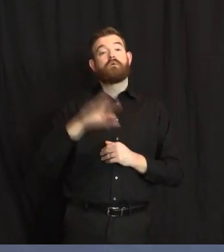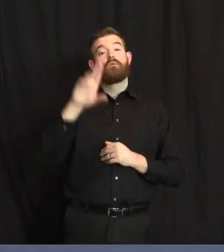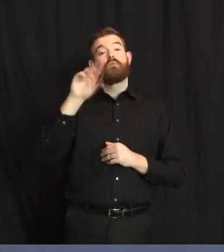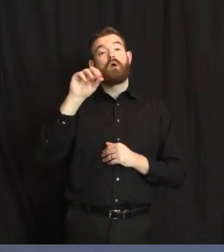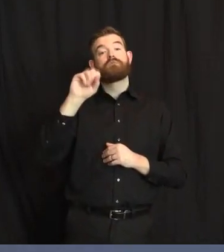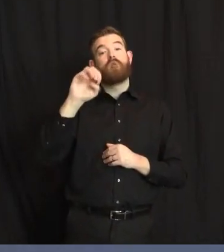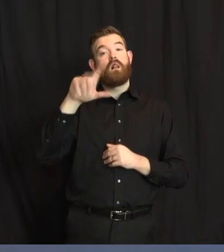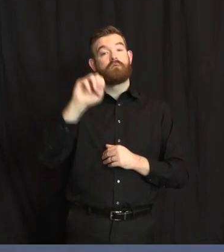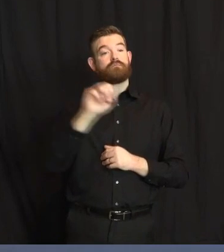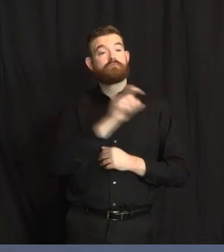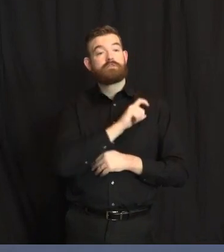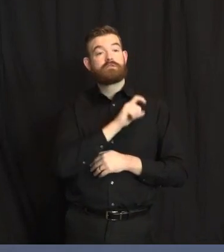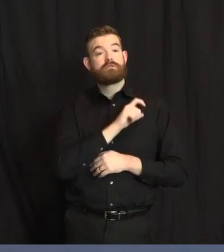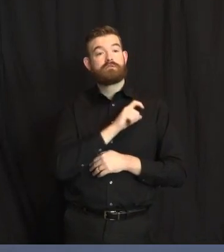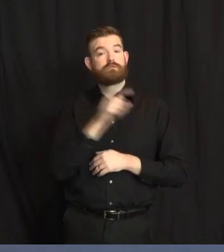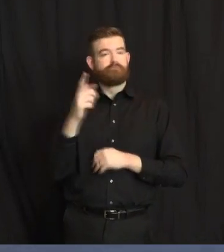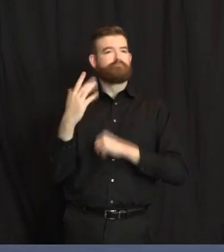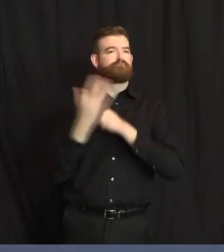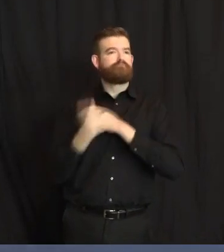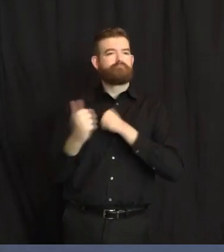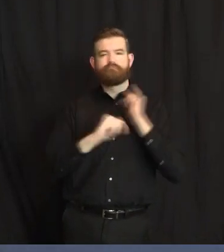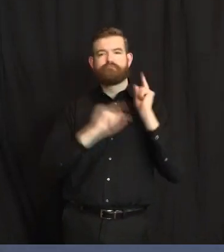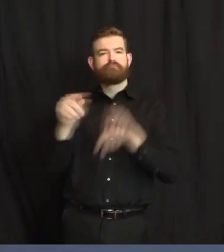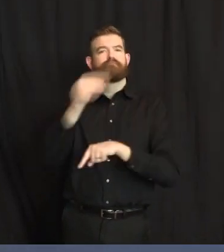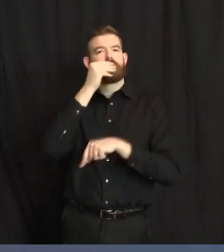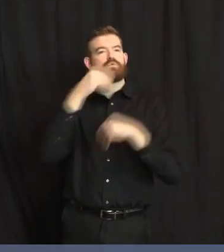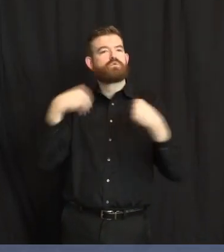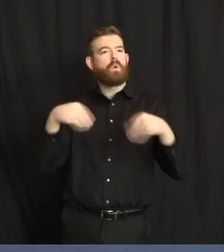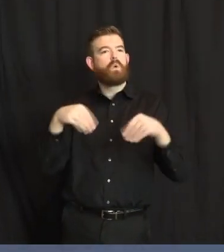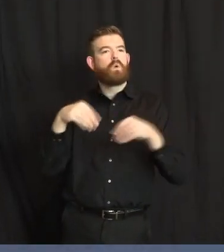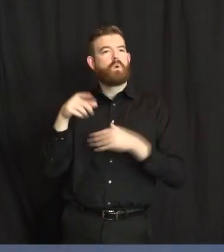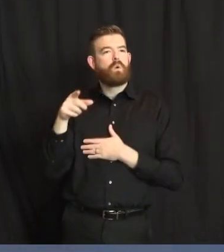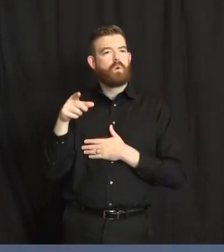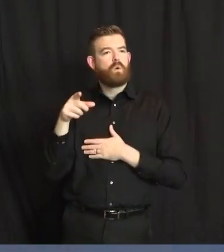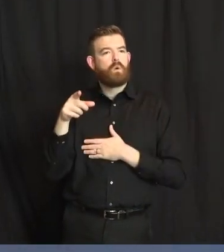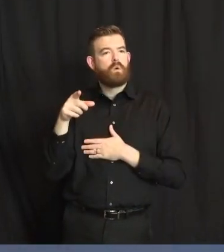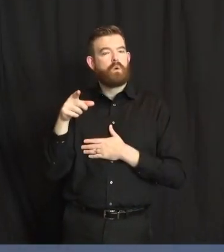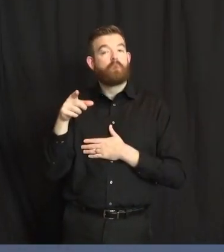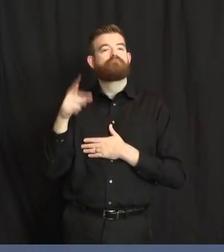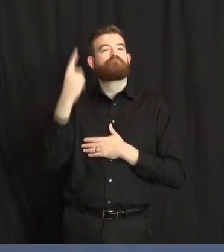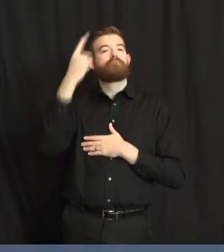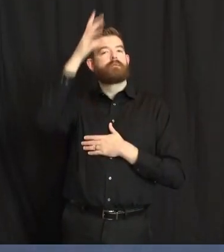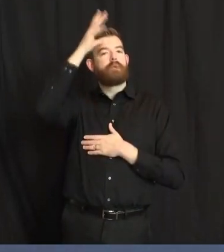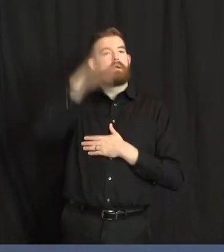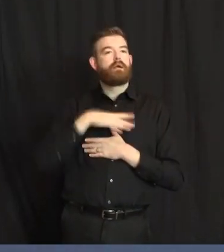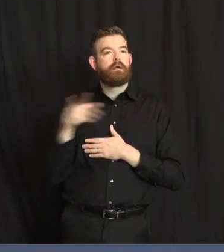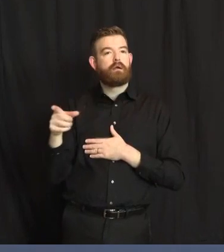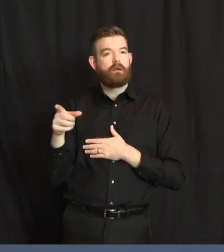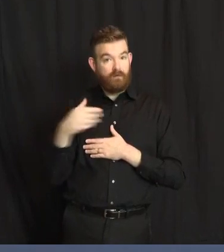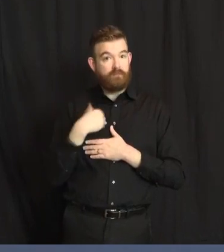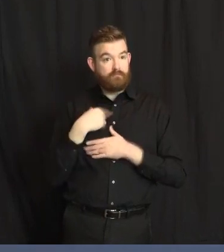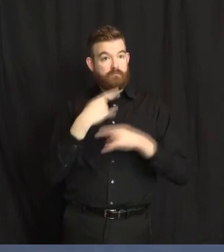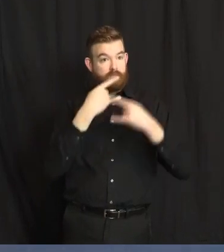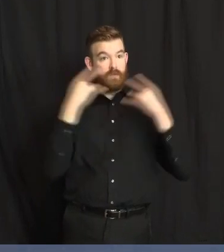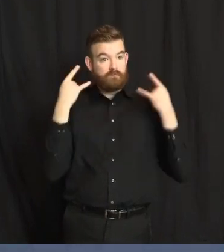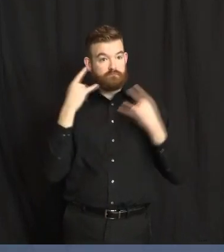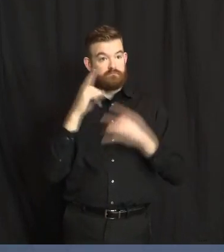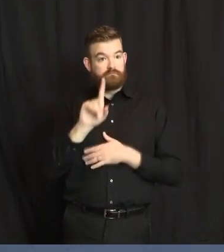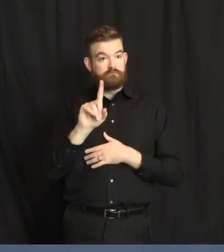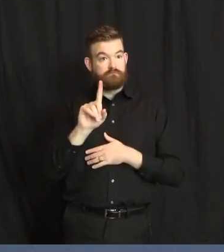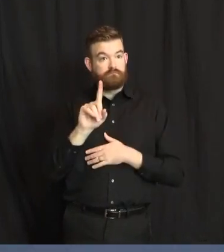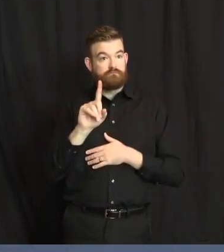because the subject was wearing a mask, yelling at customers, claiming to have coronavirus. By the time the police showed up, he had